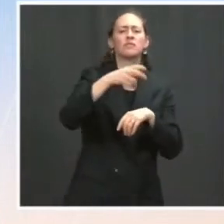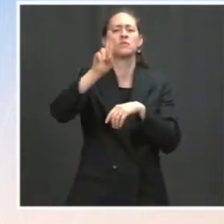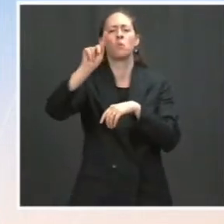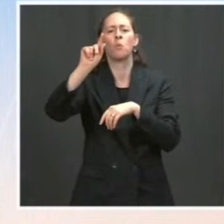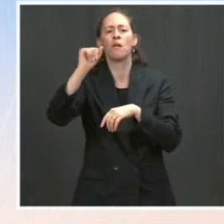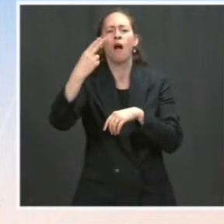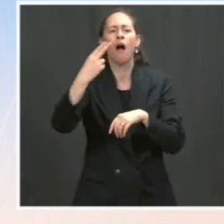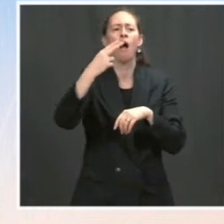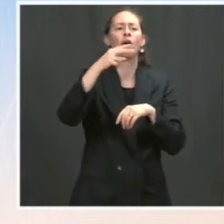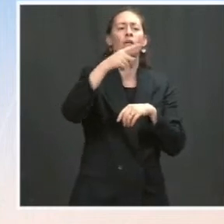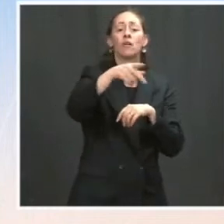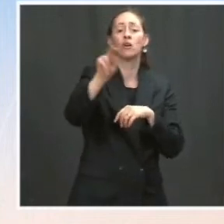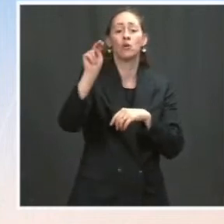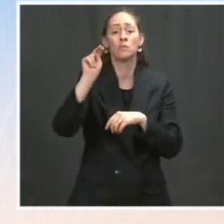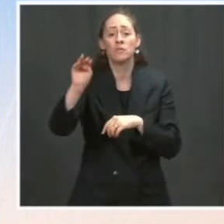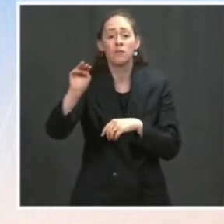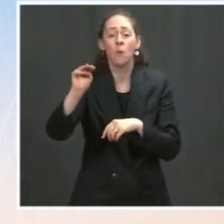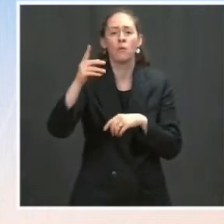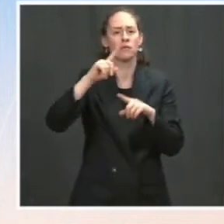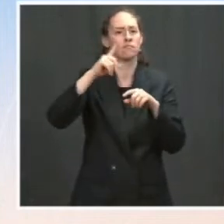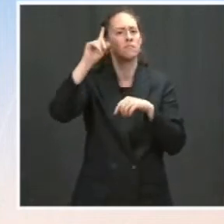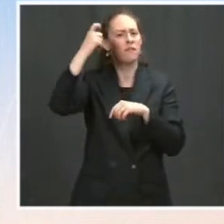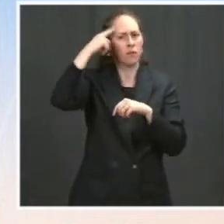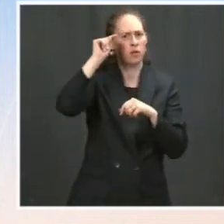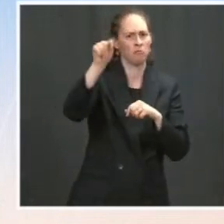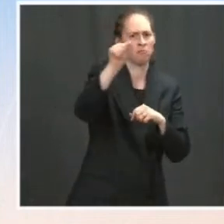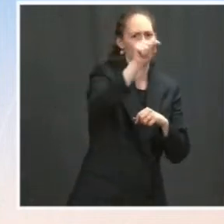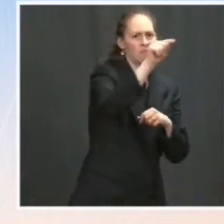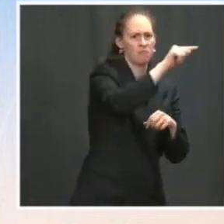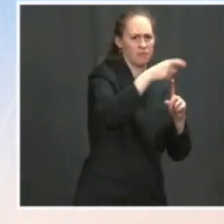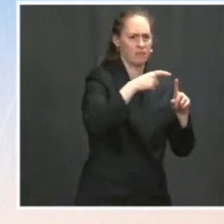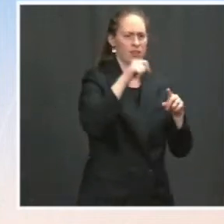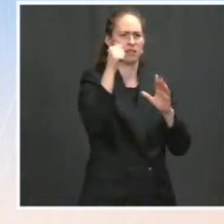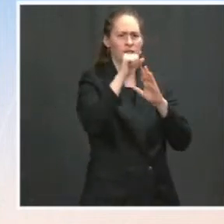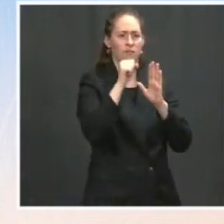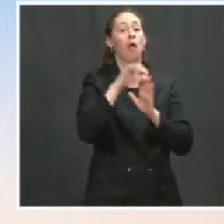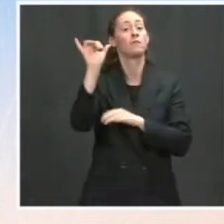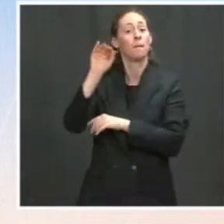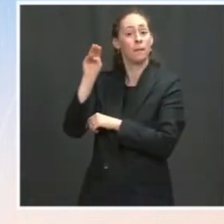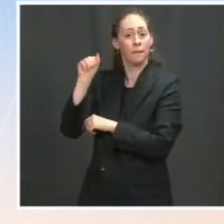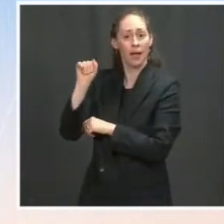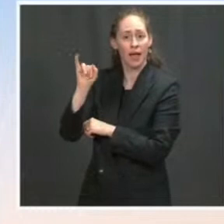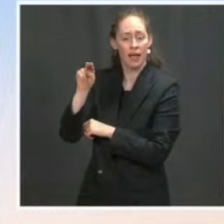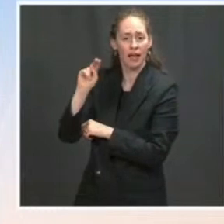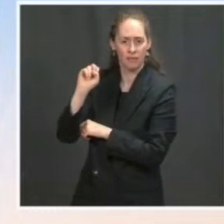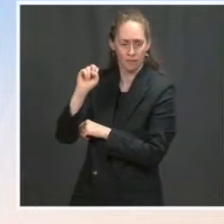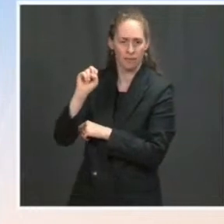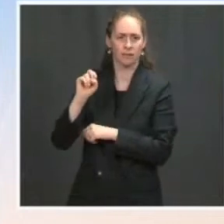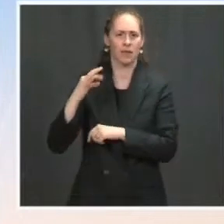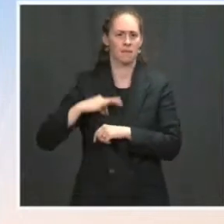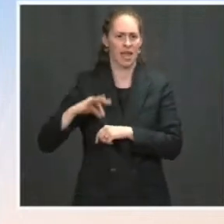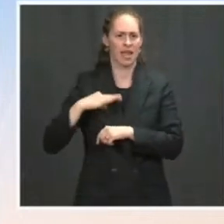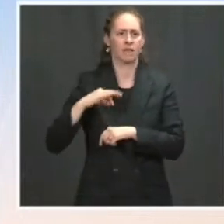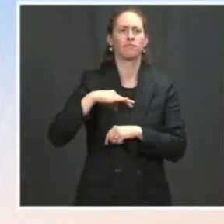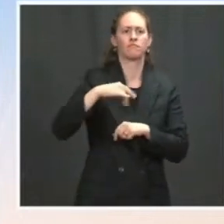Governor Lujan Grisham, Maine Governor Janet Mills, and Minnesota Governor Tim Walz. Amr. Thanks.